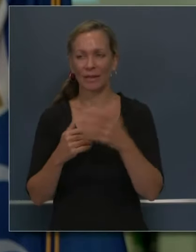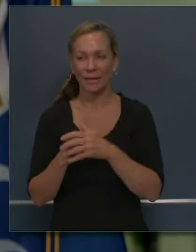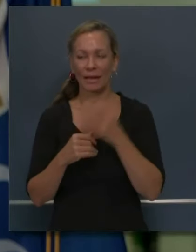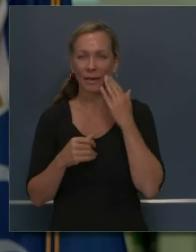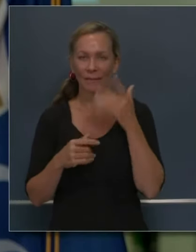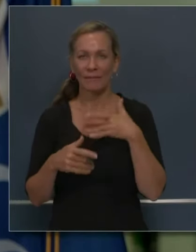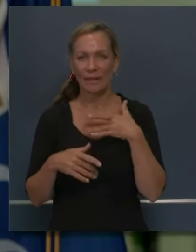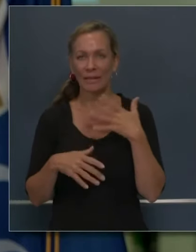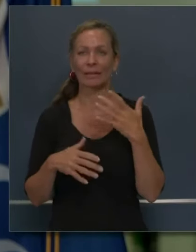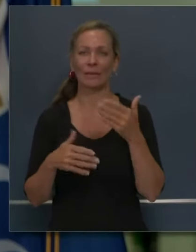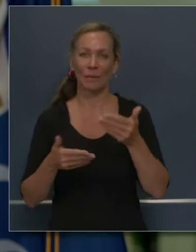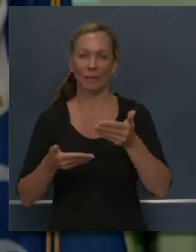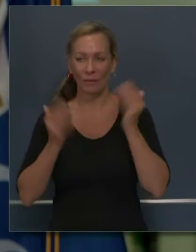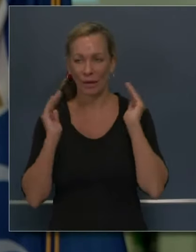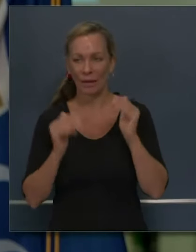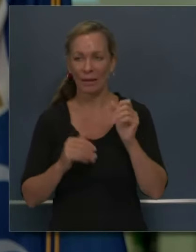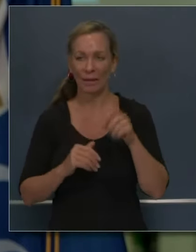as a reporter